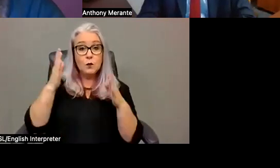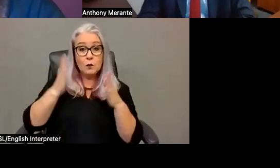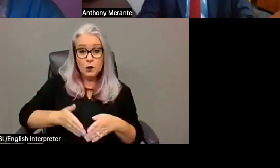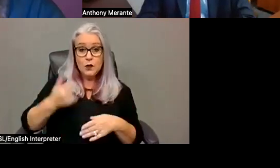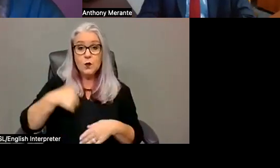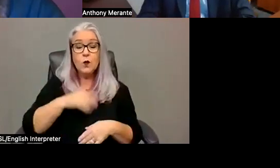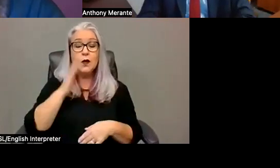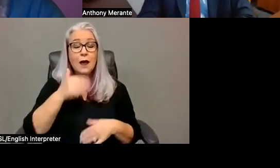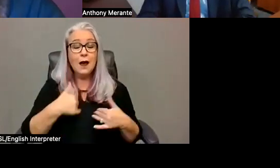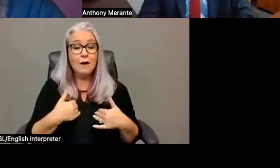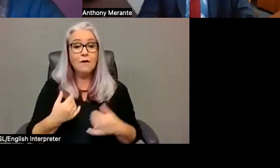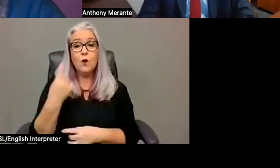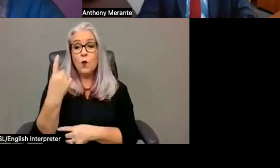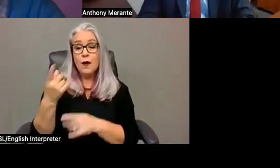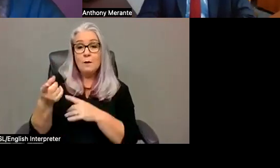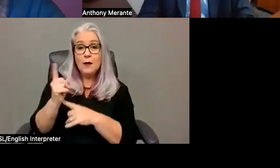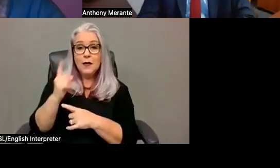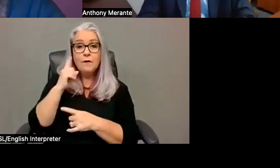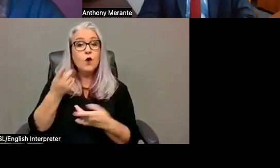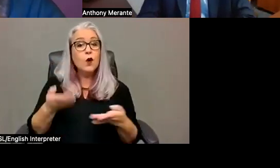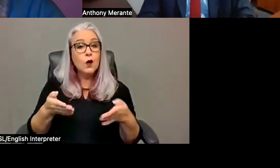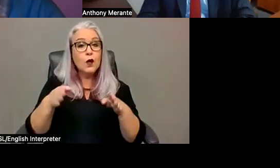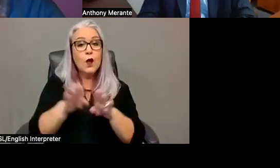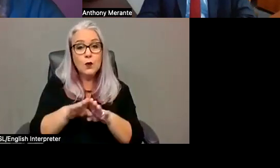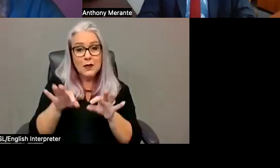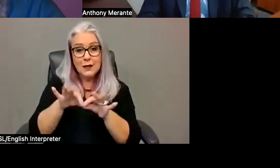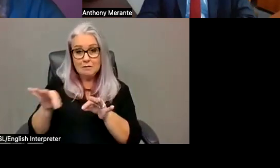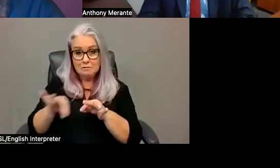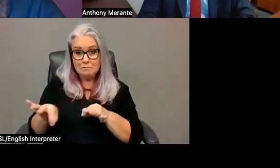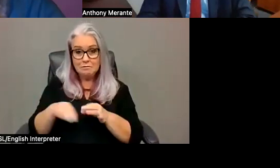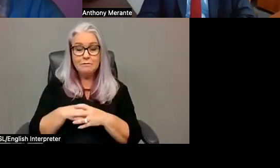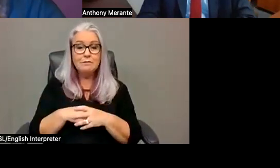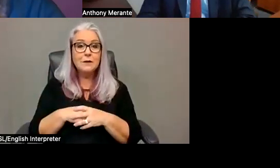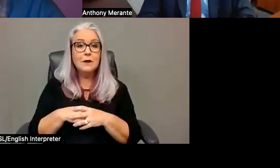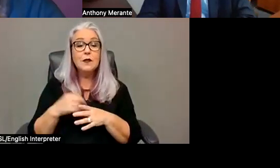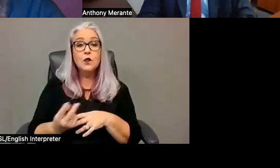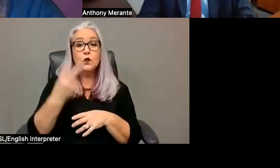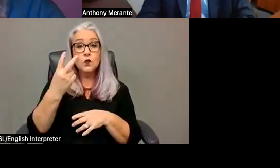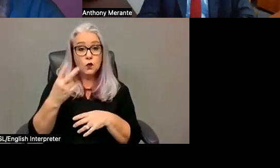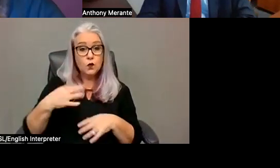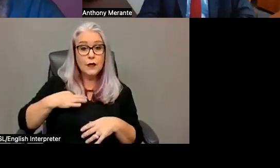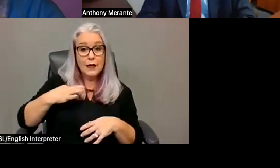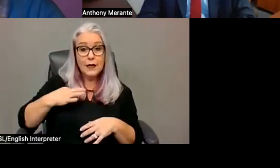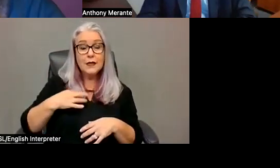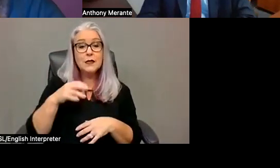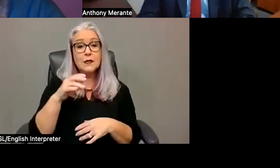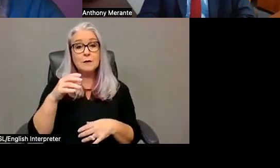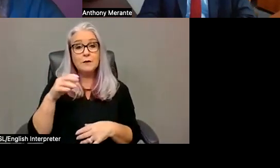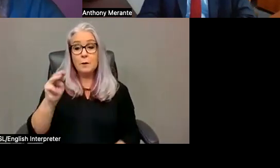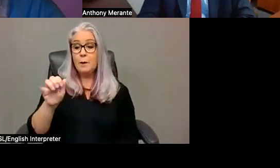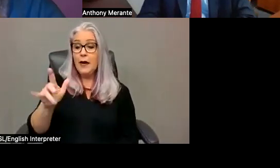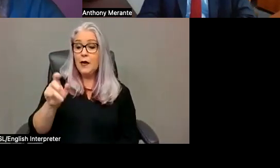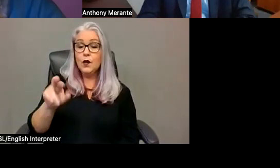1 minute for their closing statement. Tonight, we have 2 candidates running for mayor of the city of Yonkers.